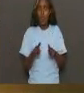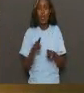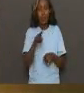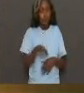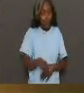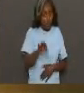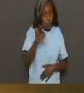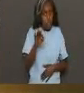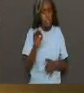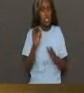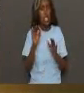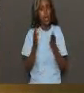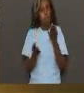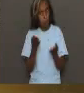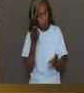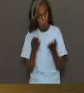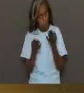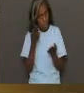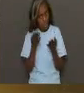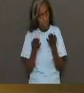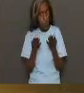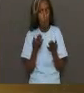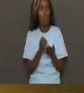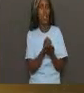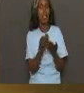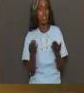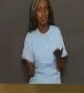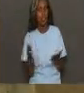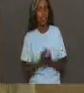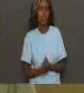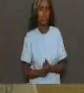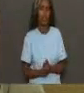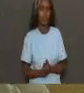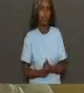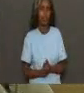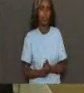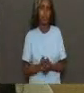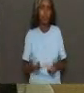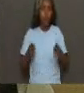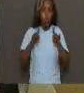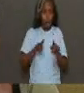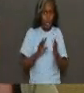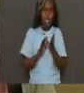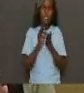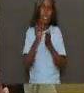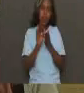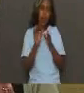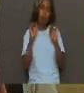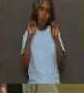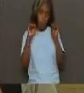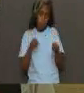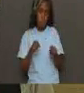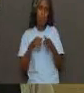find probability of events. When the number of